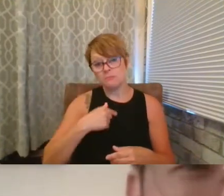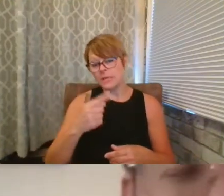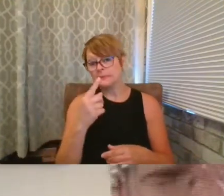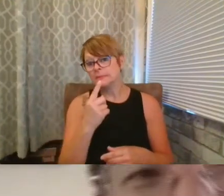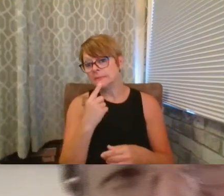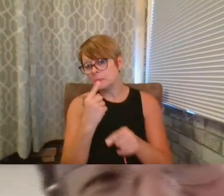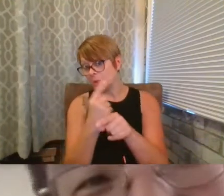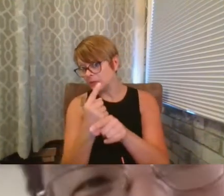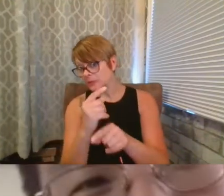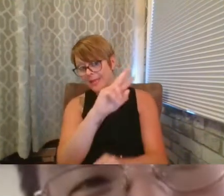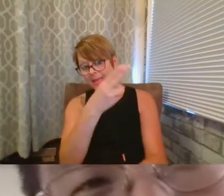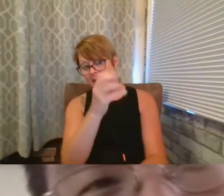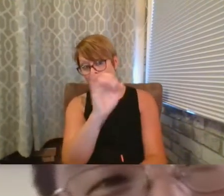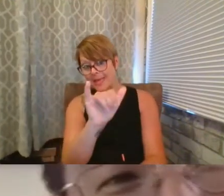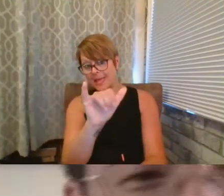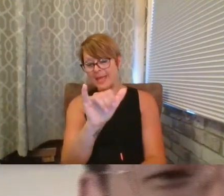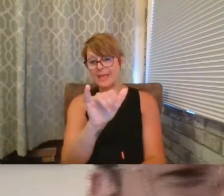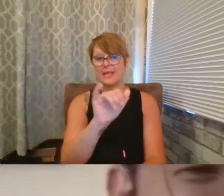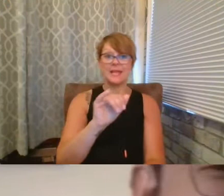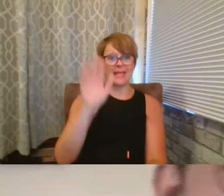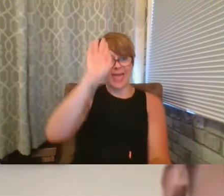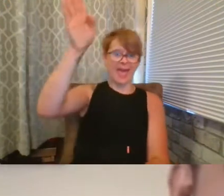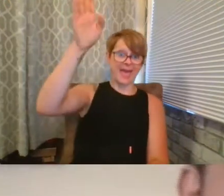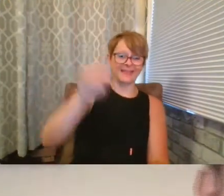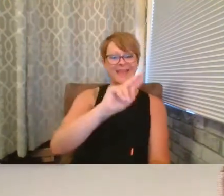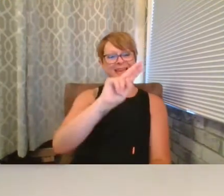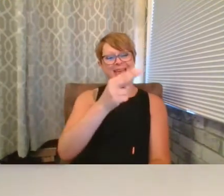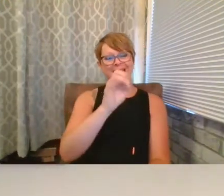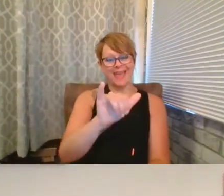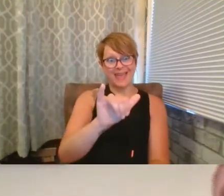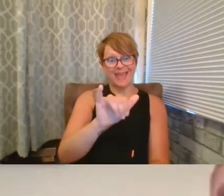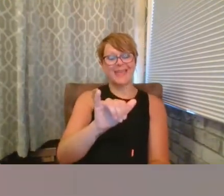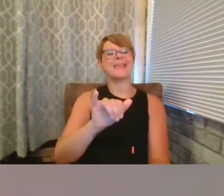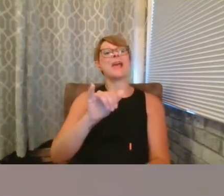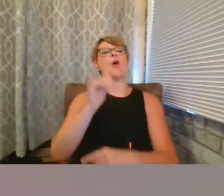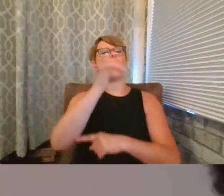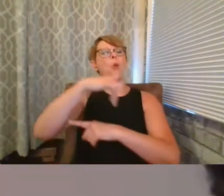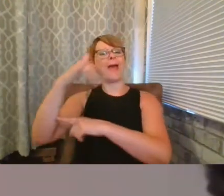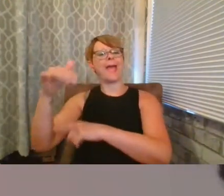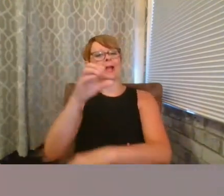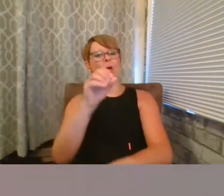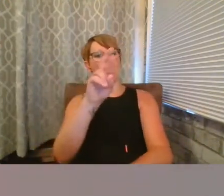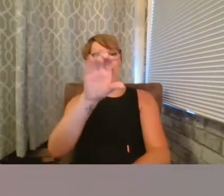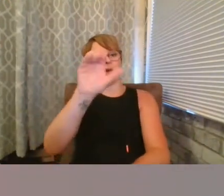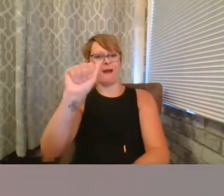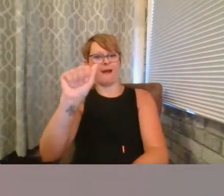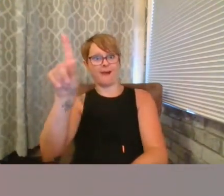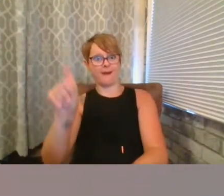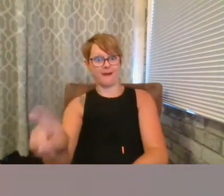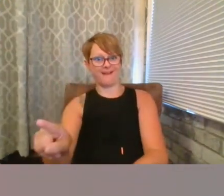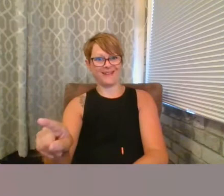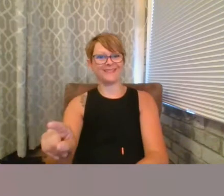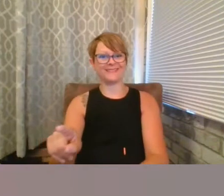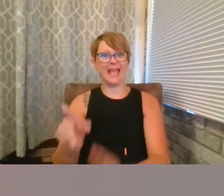Yeah, HeyOrca? it's hey, like you say hey, and orca, like the killer whale. I like that. Yeah. Excuse